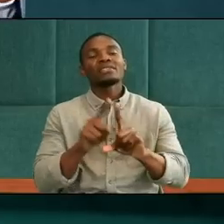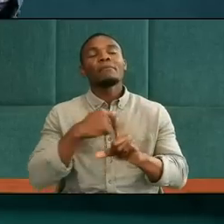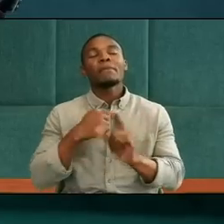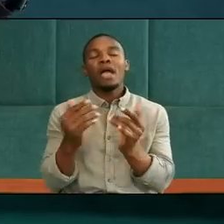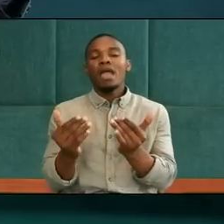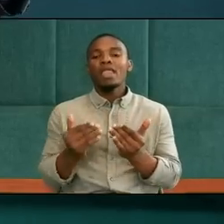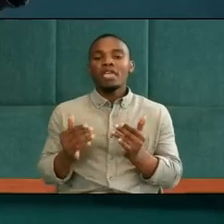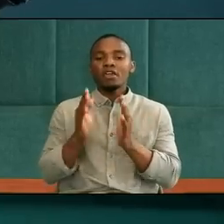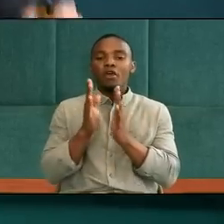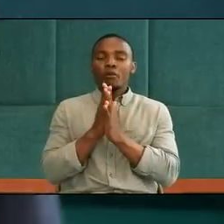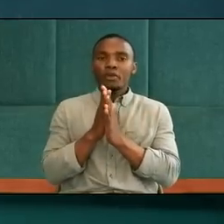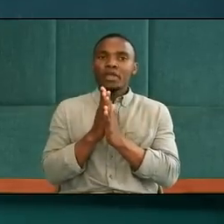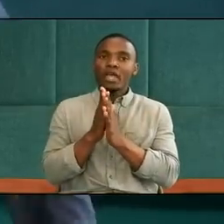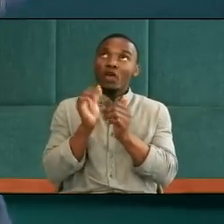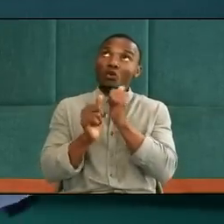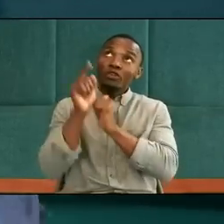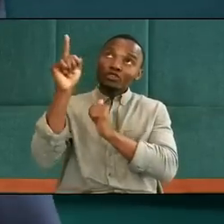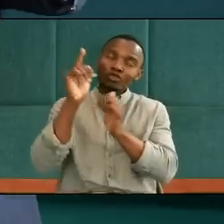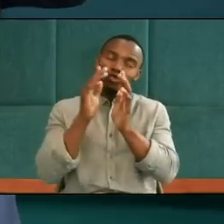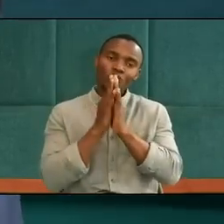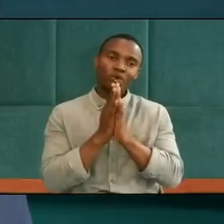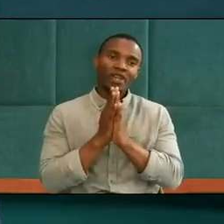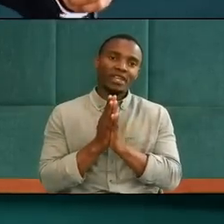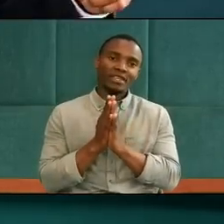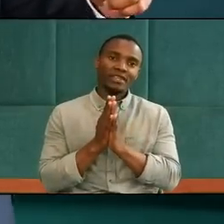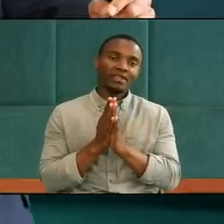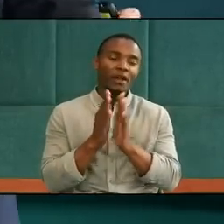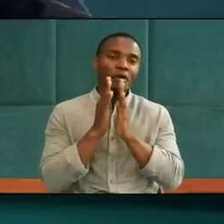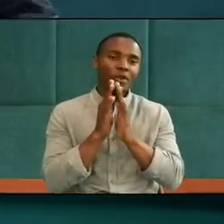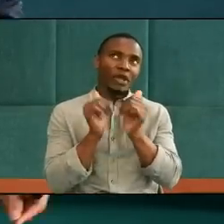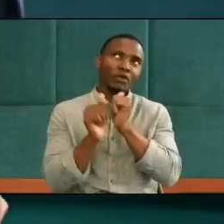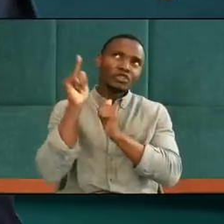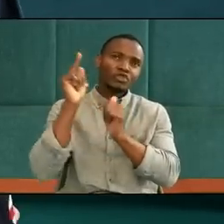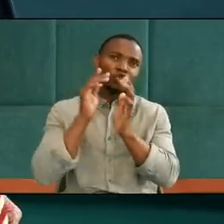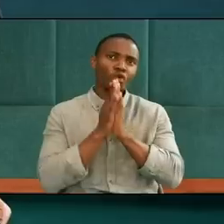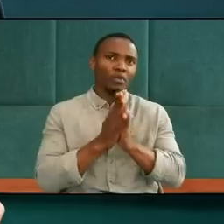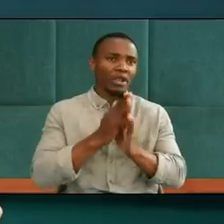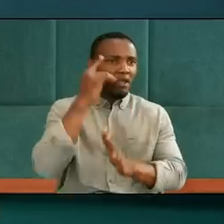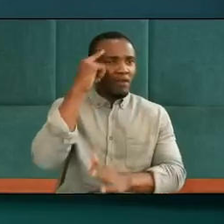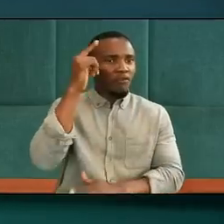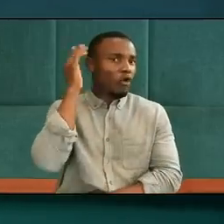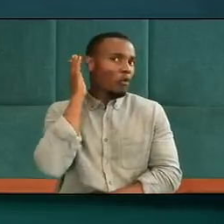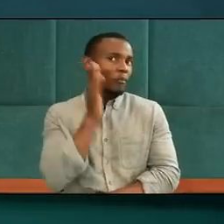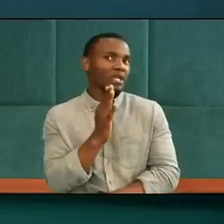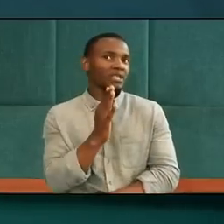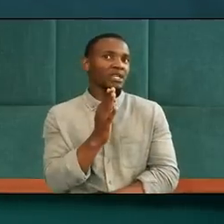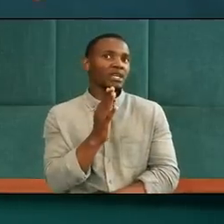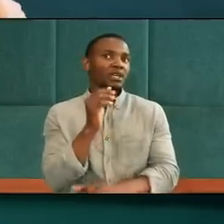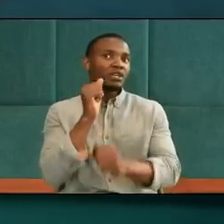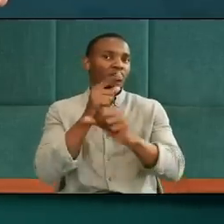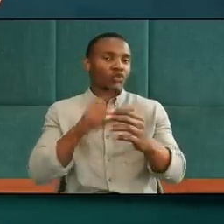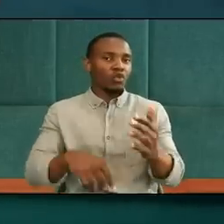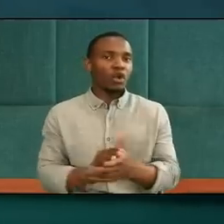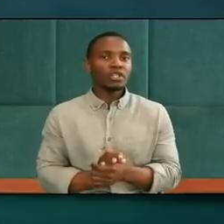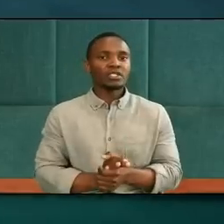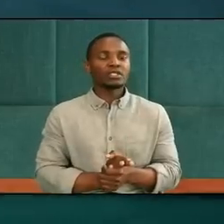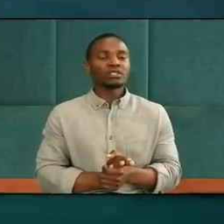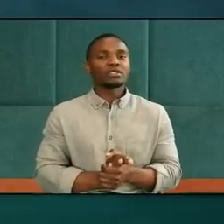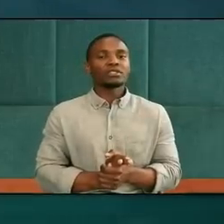need the prayer you pray. Hey, the prayer you pray for Peter remove Peter's name and